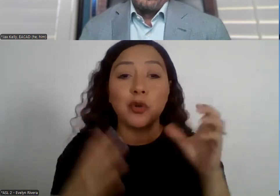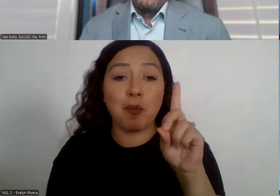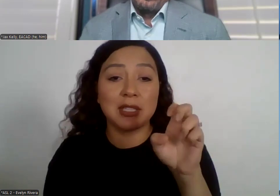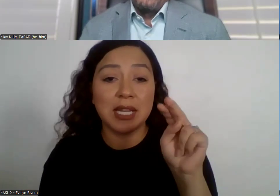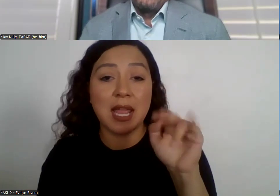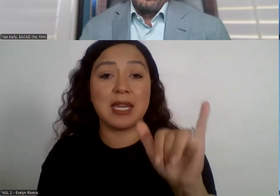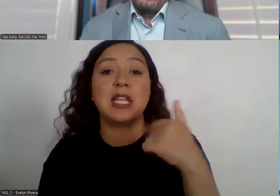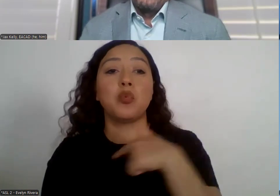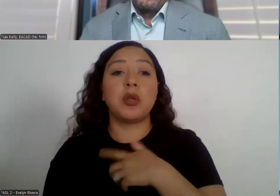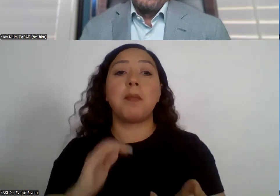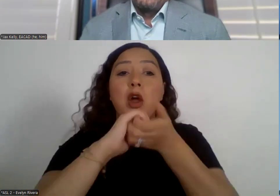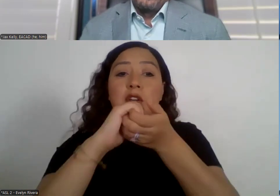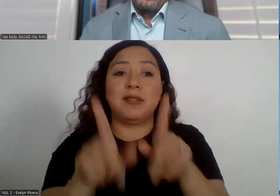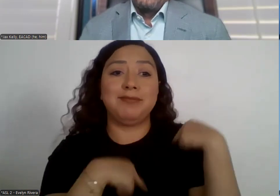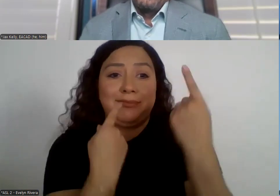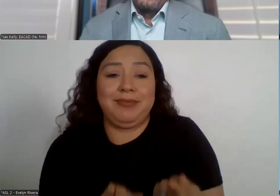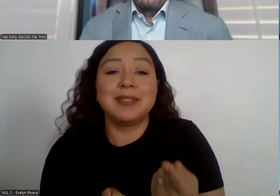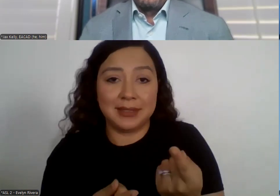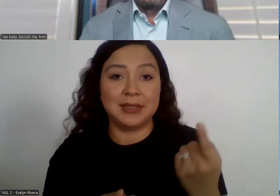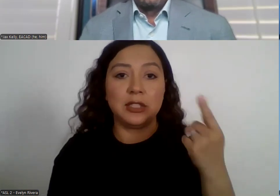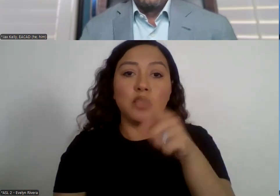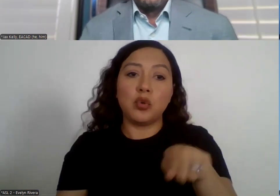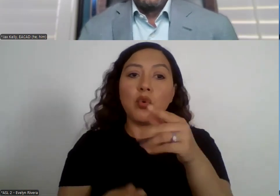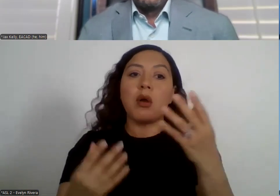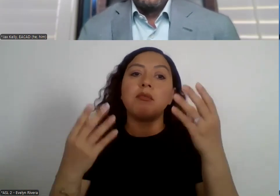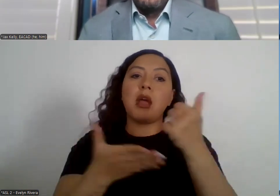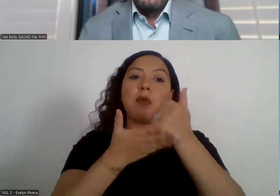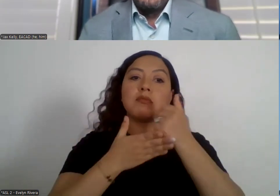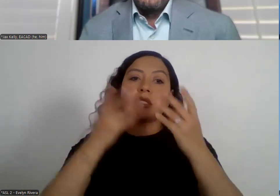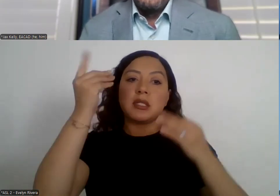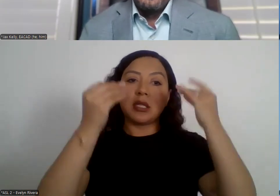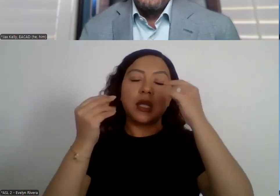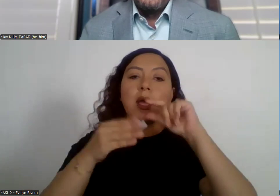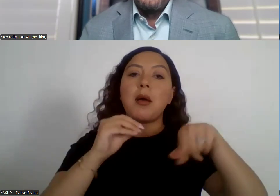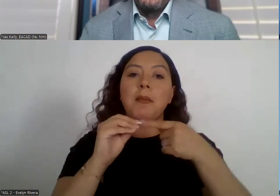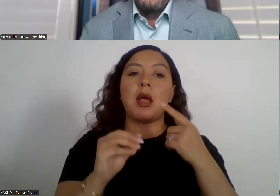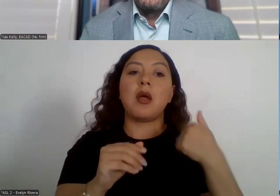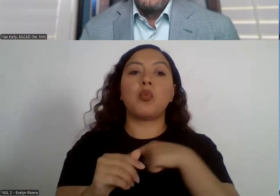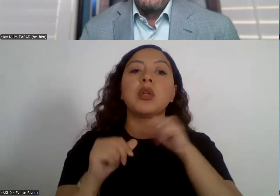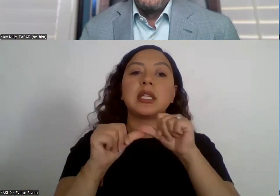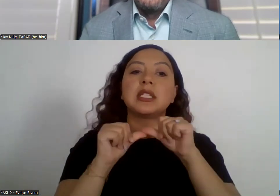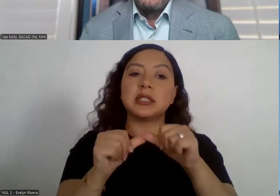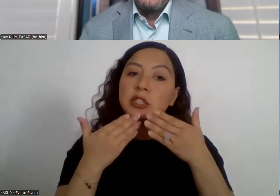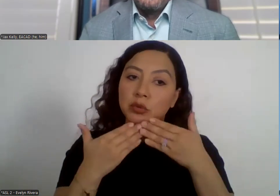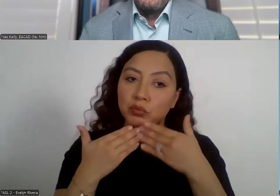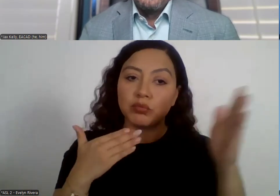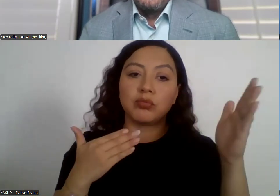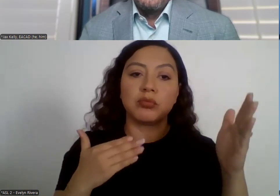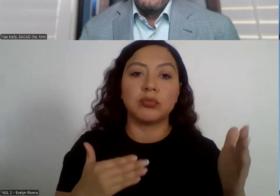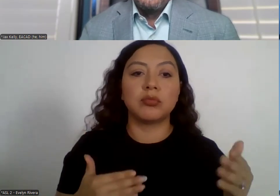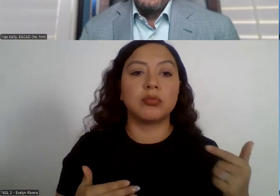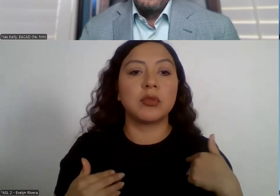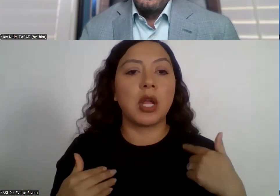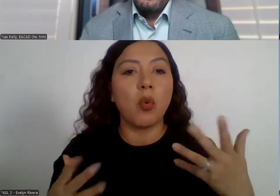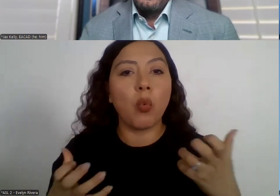this group and have really helped us kind of think about how to continue moving it forward. I would like to say we want to hear from Ephraim